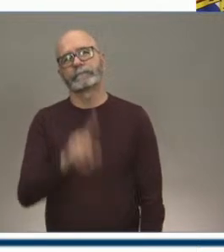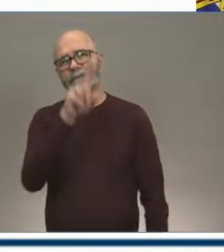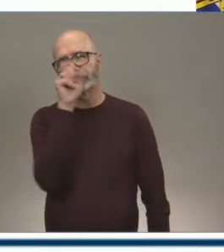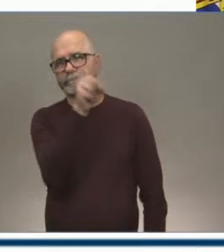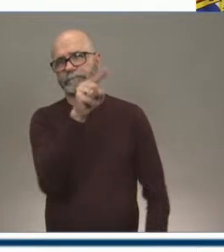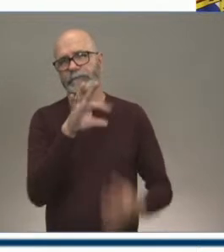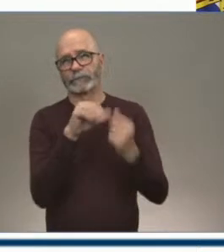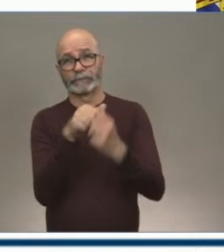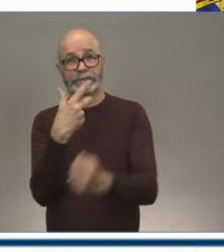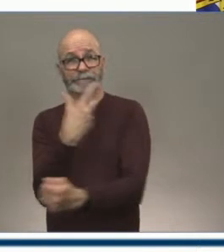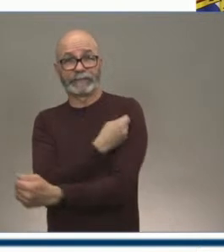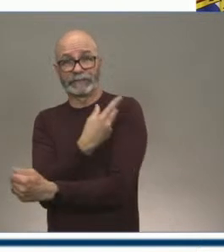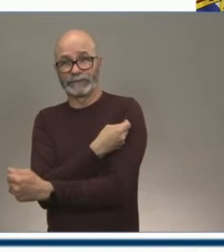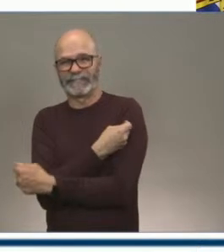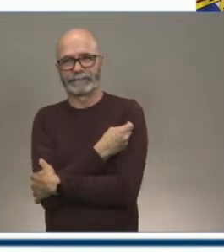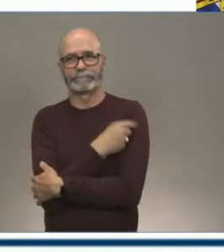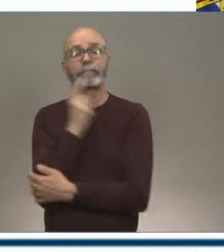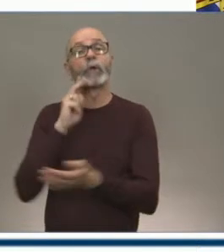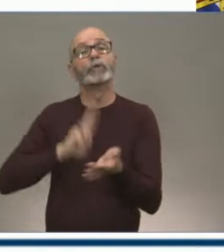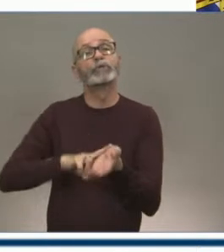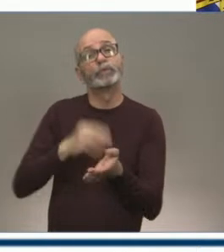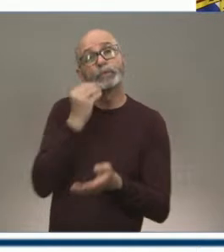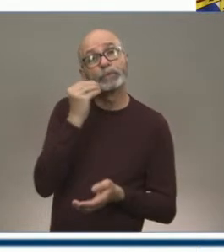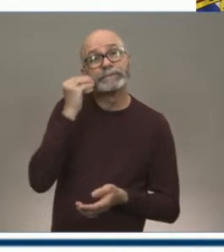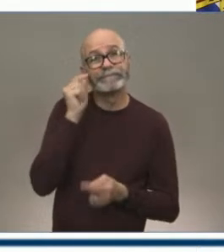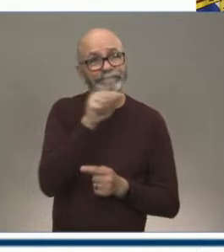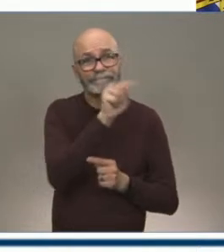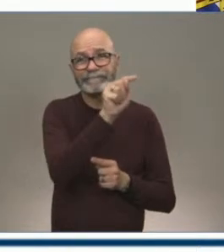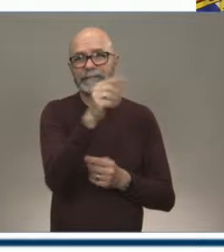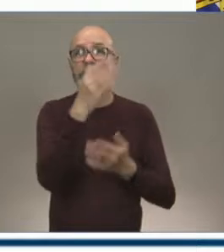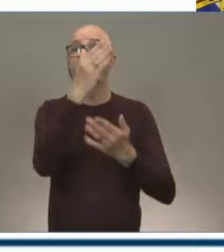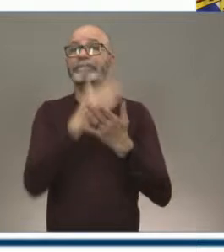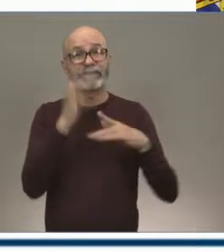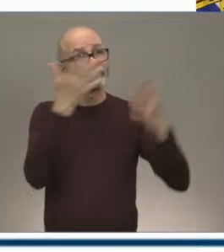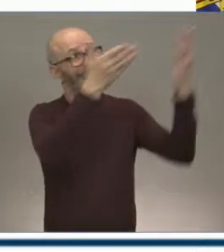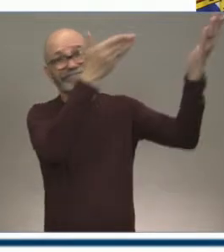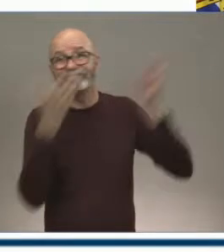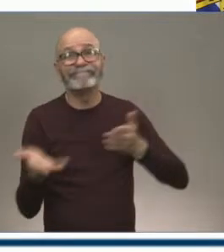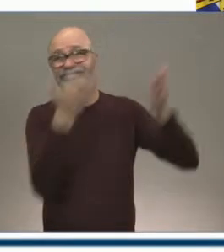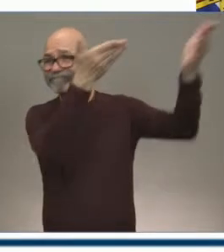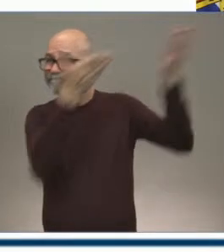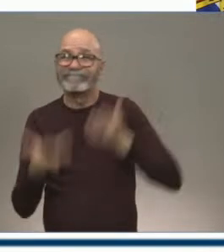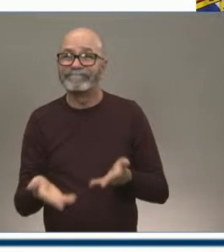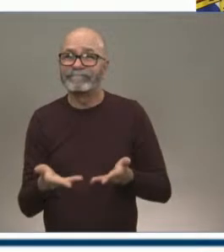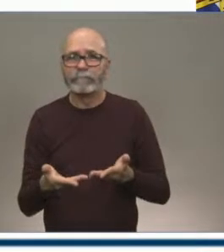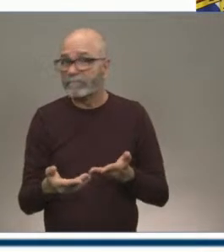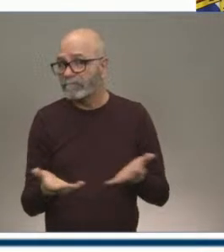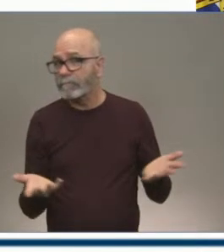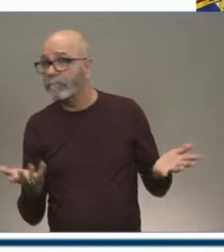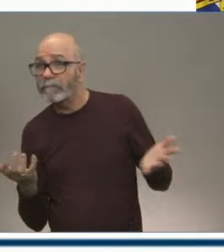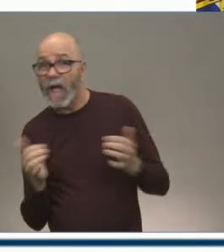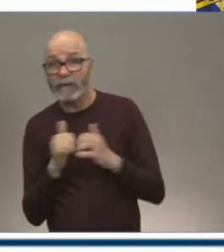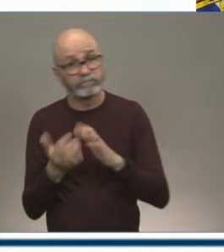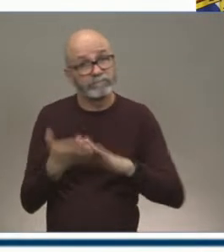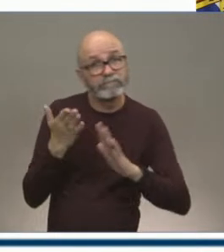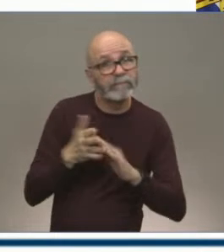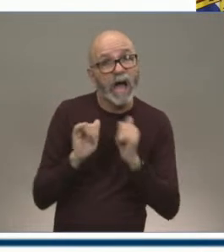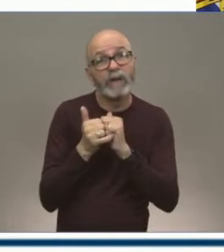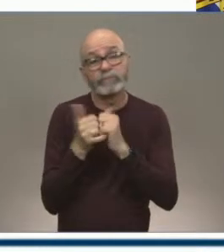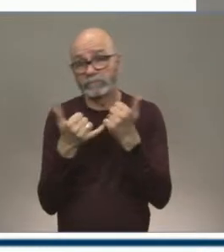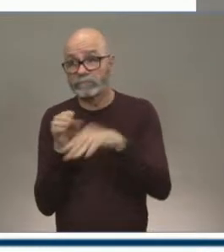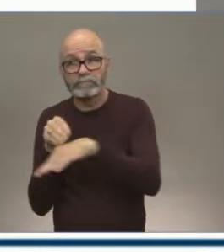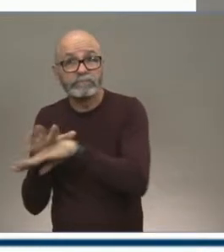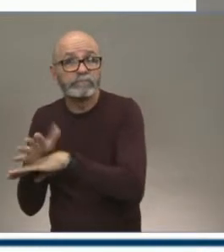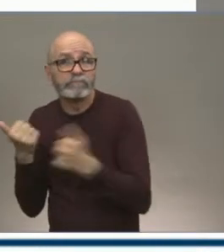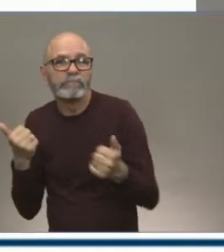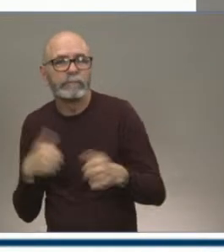it set back at all because of the delivery delays, or what can you tell us about the progress with that? So it was slowed down a little bit